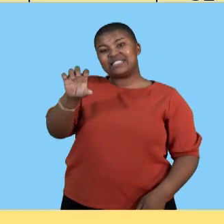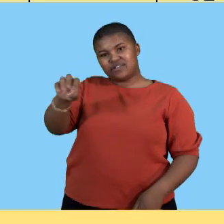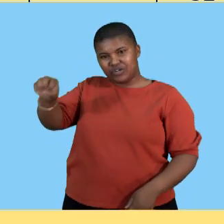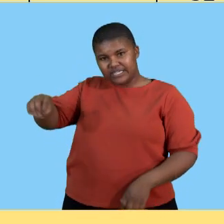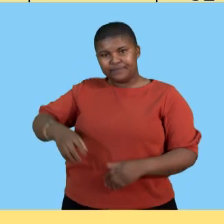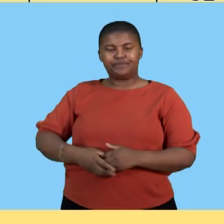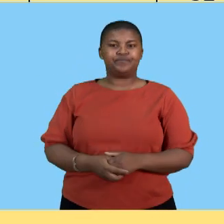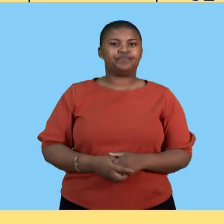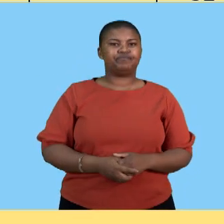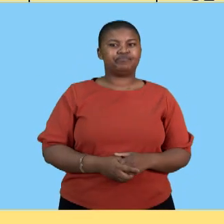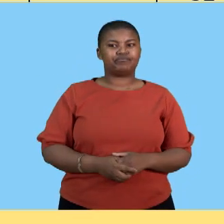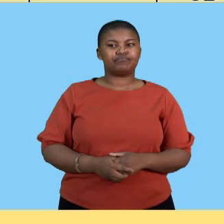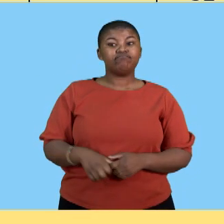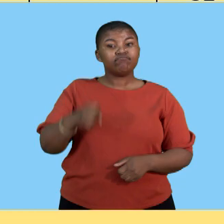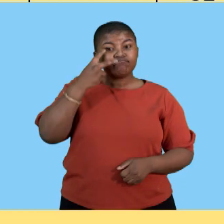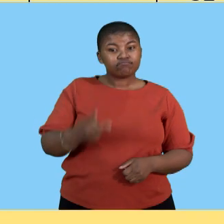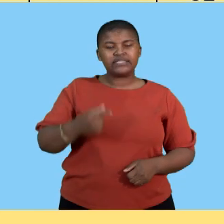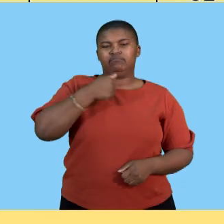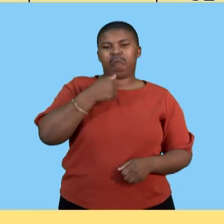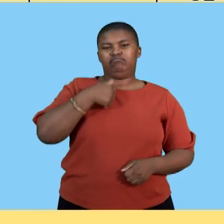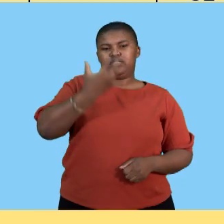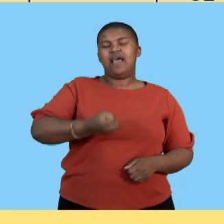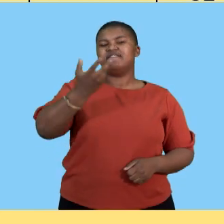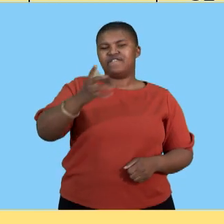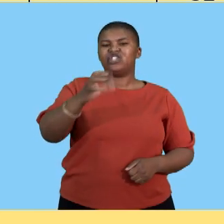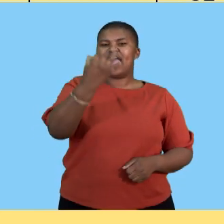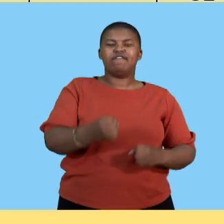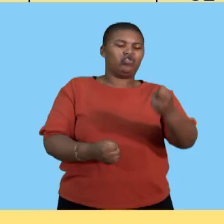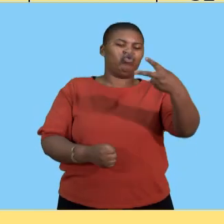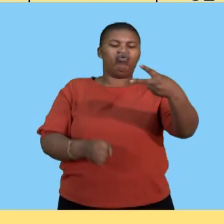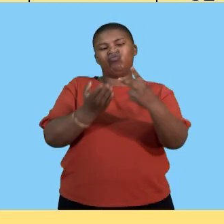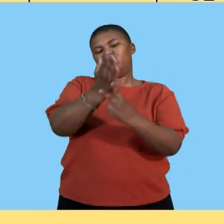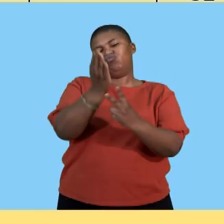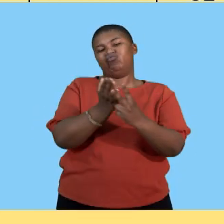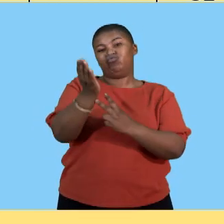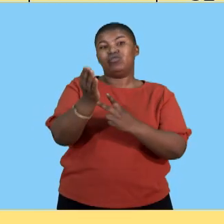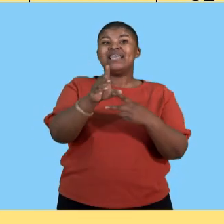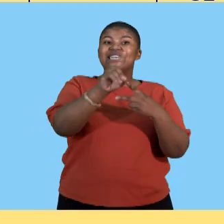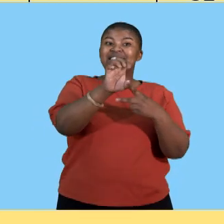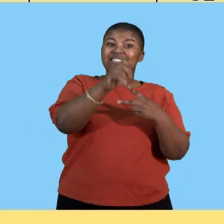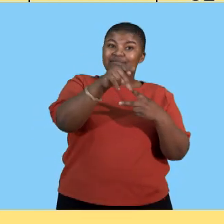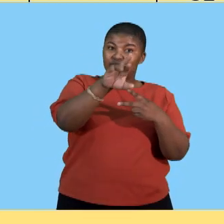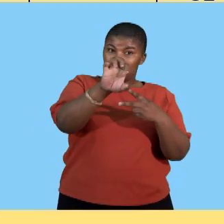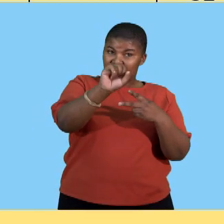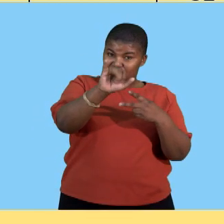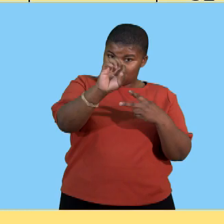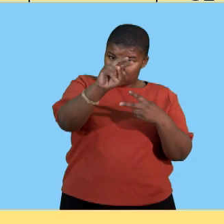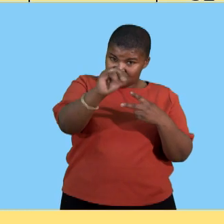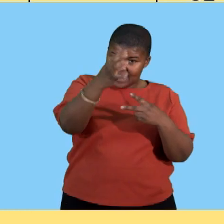57,600. So I have 2 depreciation amounts. The first one is for